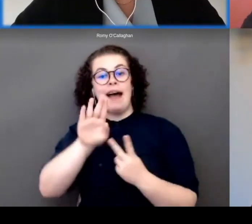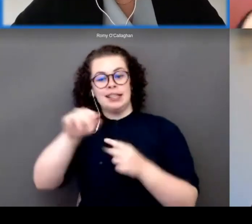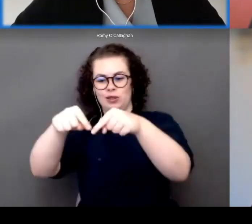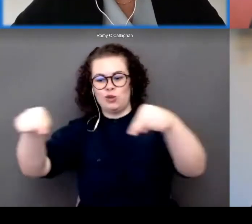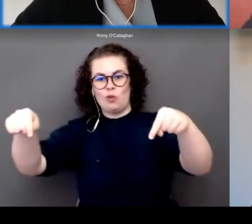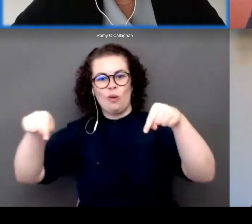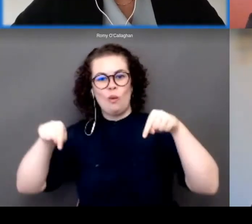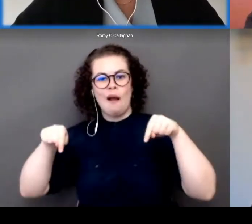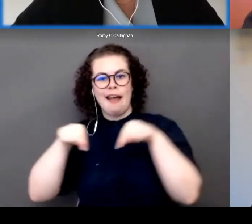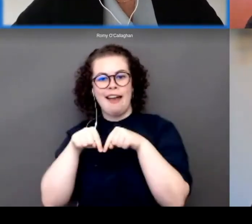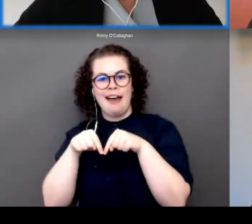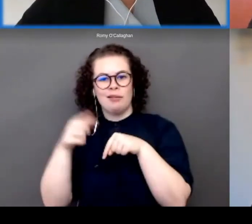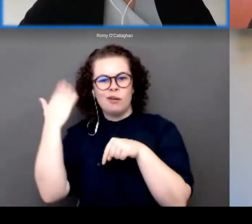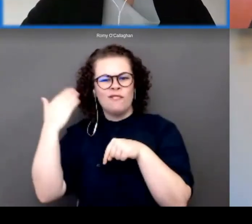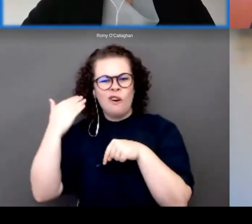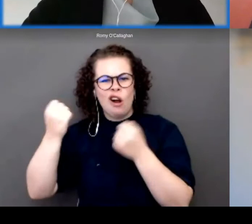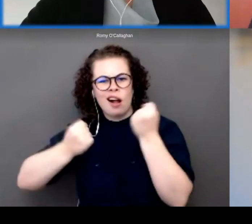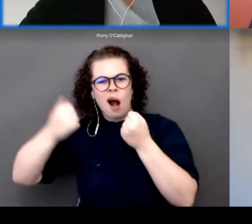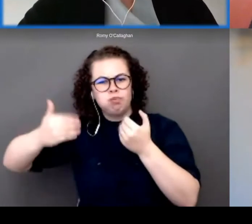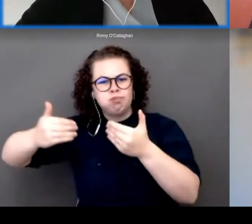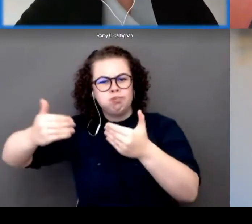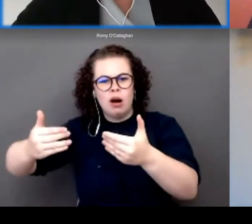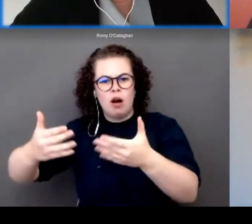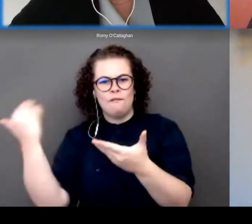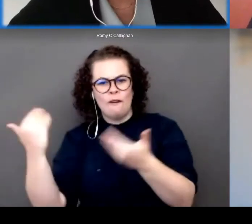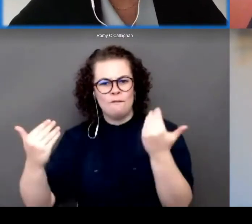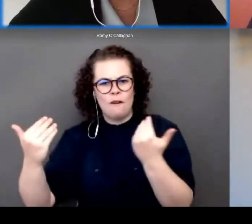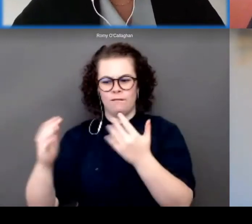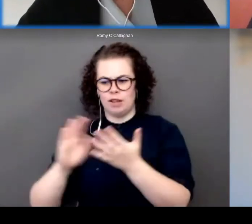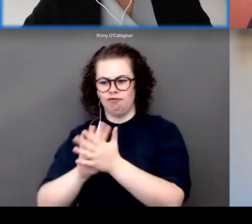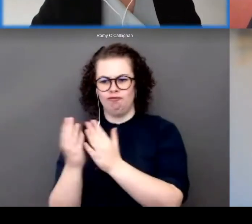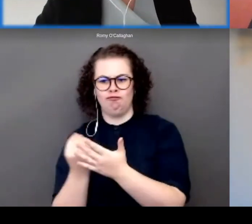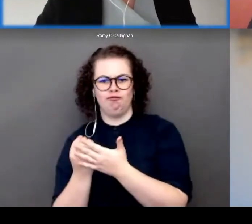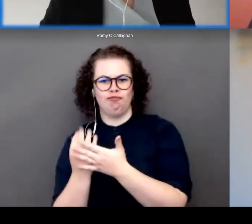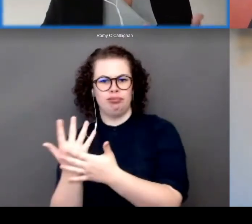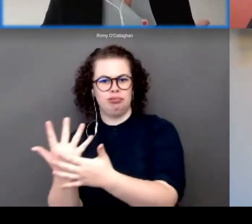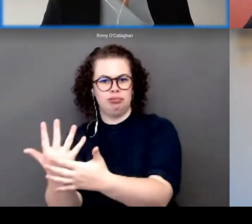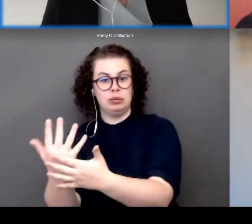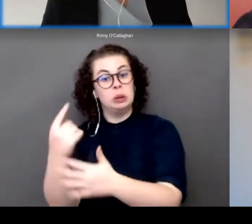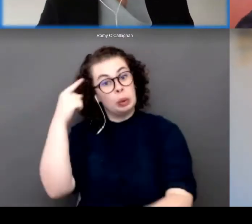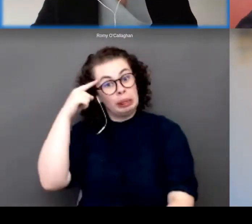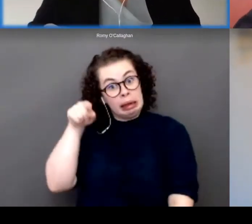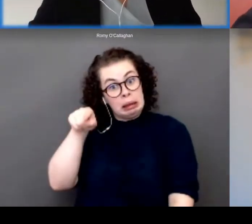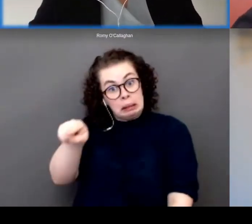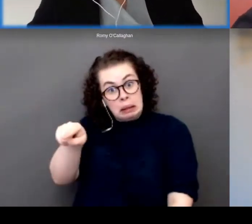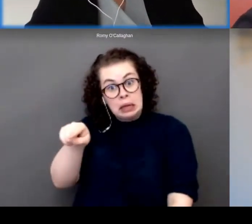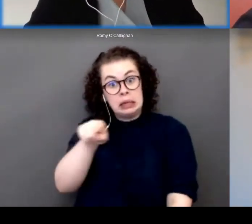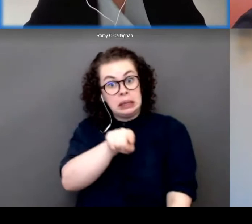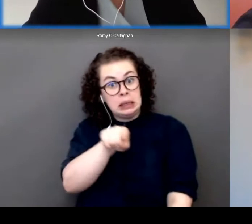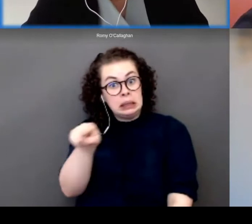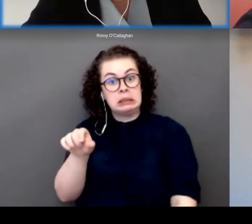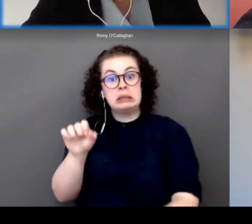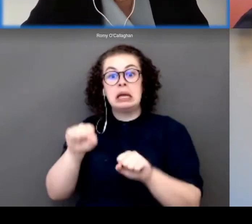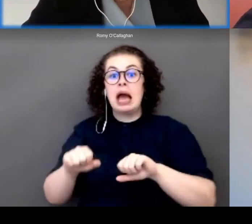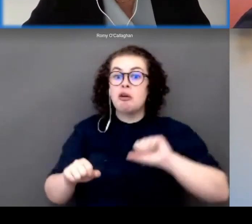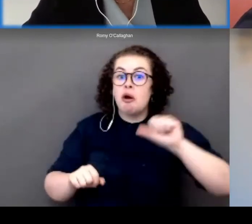The question is, do you think that such kind of temporary projects could be replicated in other part of the